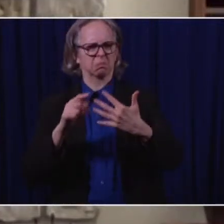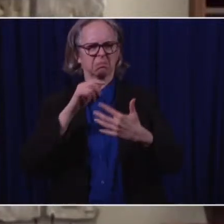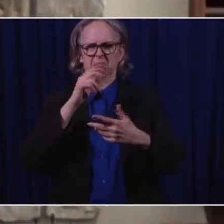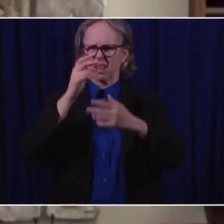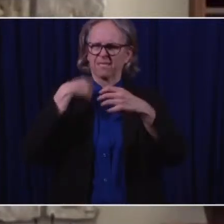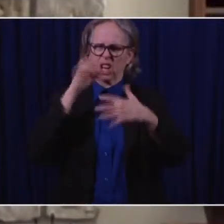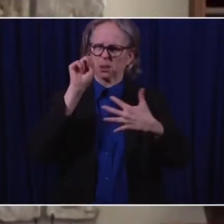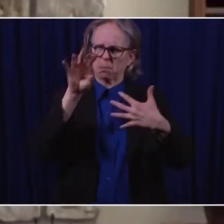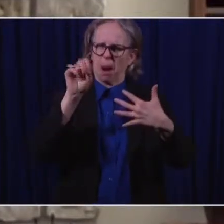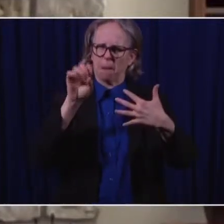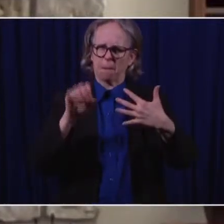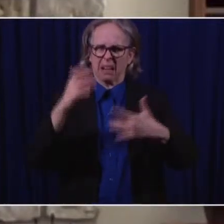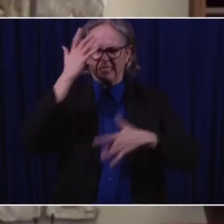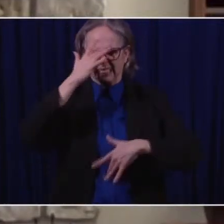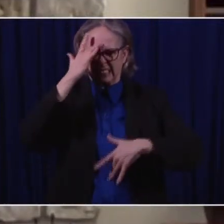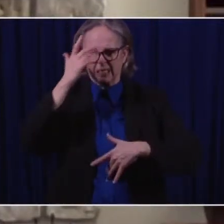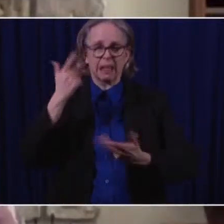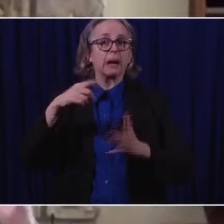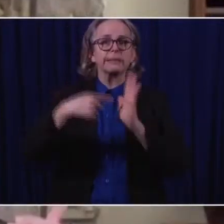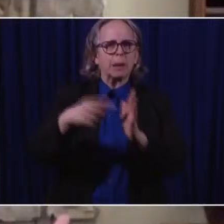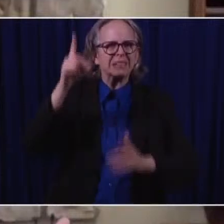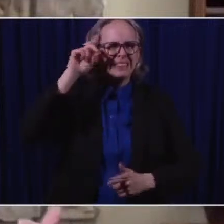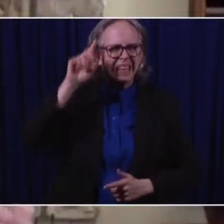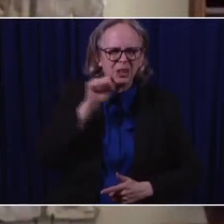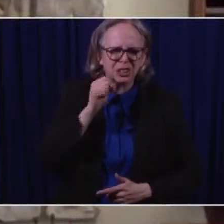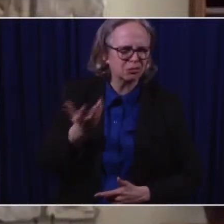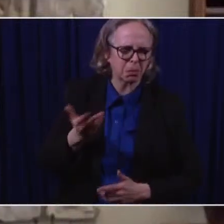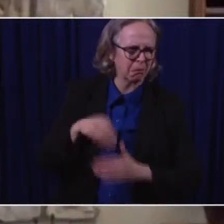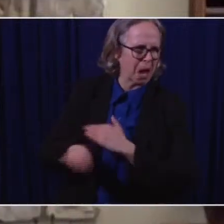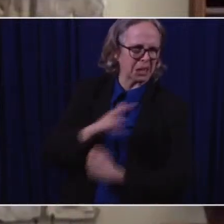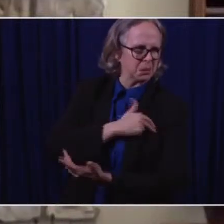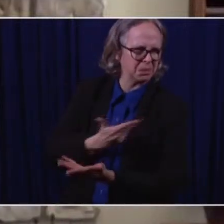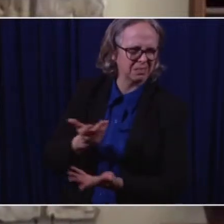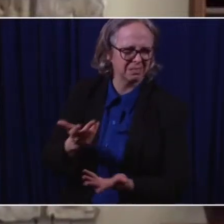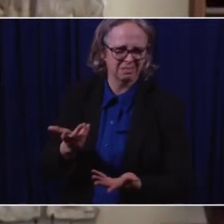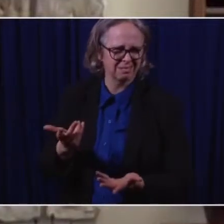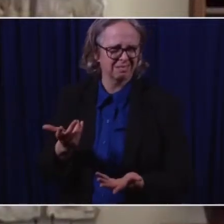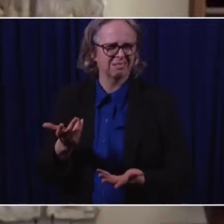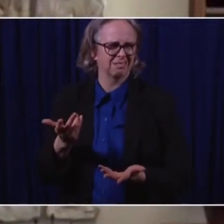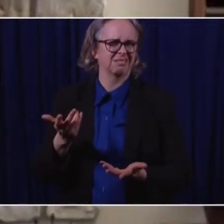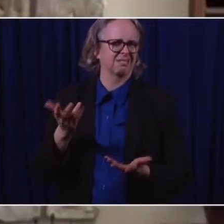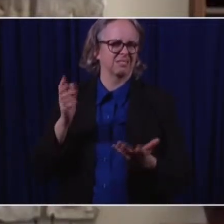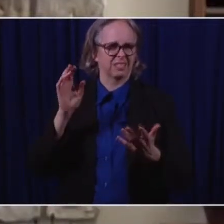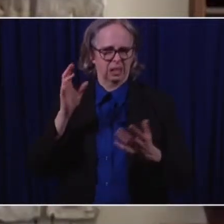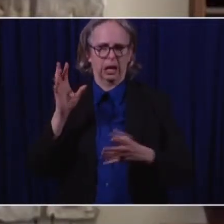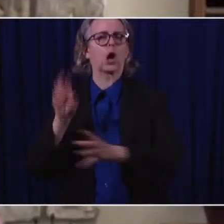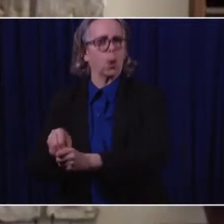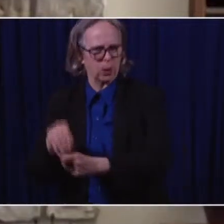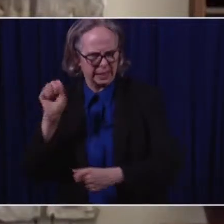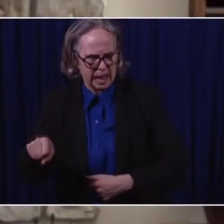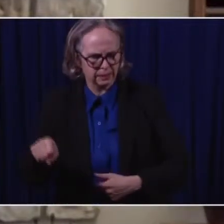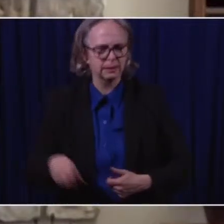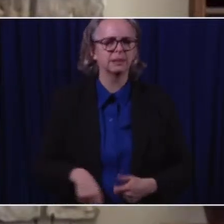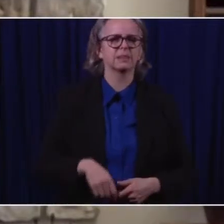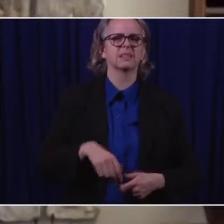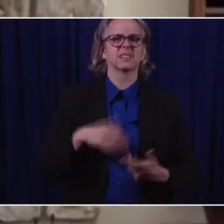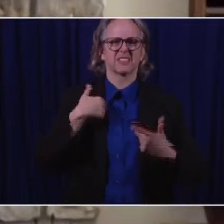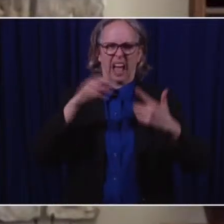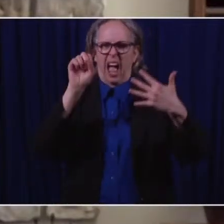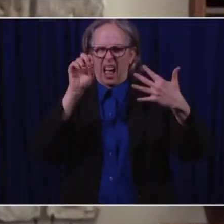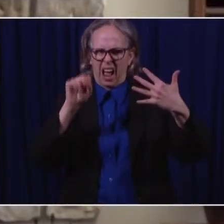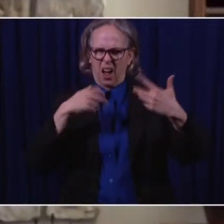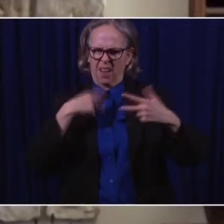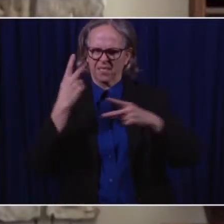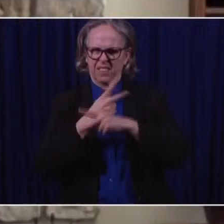Down syndrome, you're Down syndrome, you're not. And so some of this is pretty easy to identify.